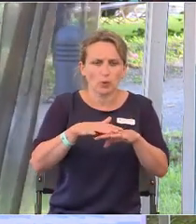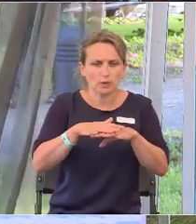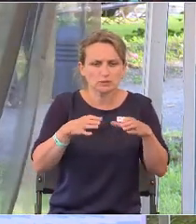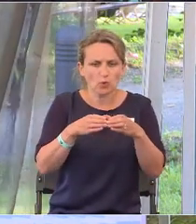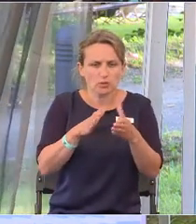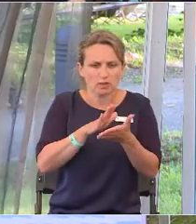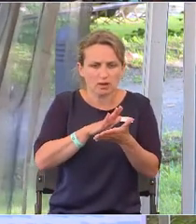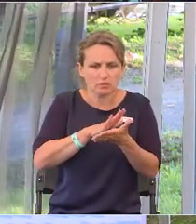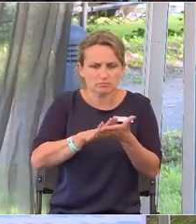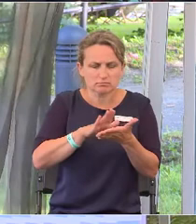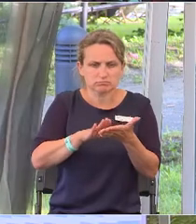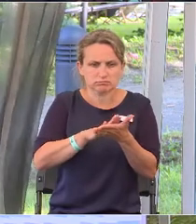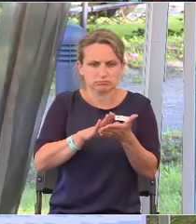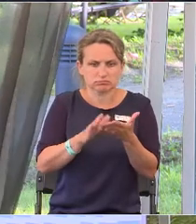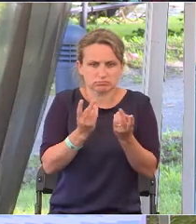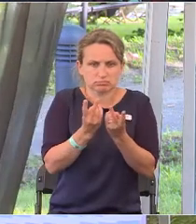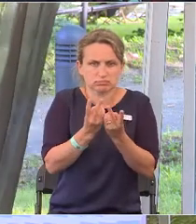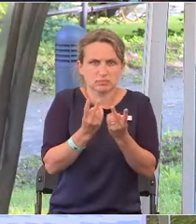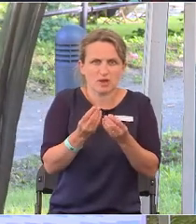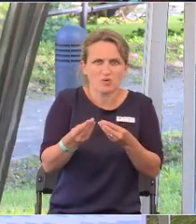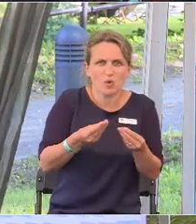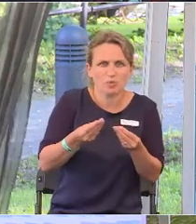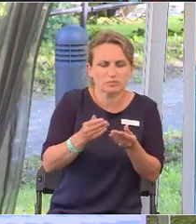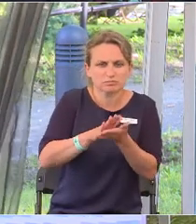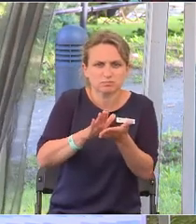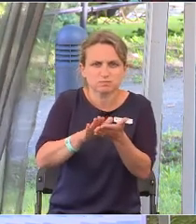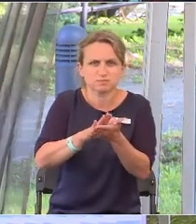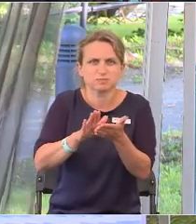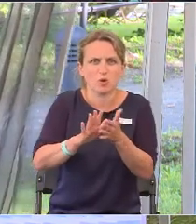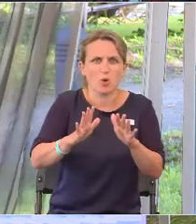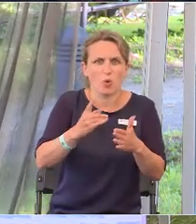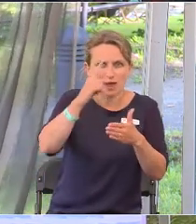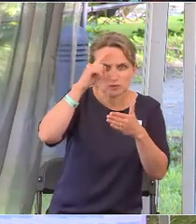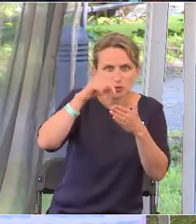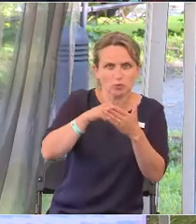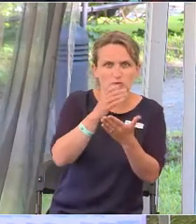that we have spoken about the corruption. So, of course, that corruption itself